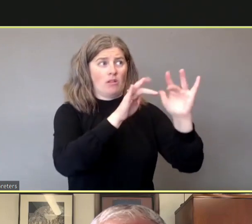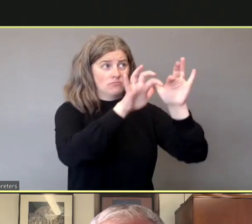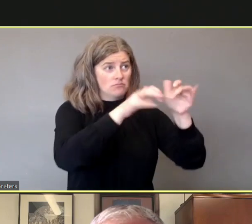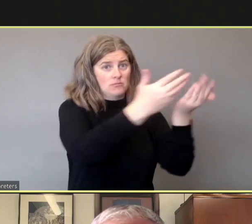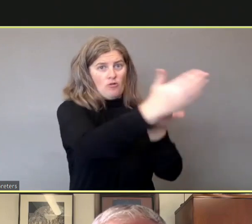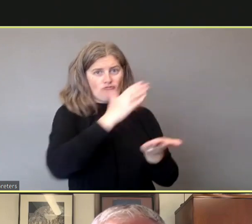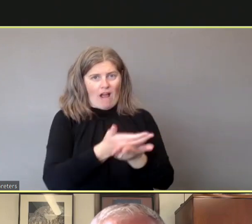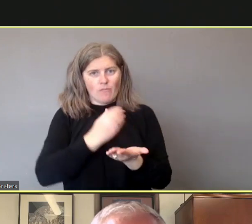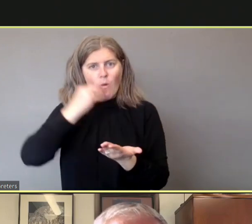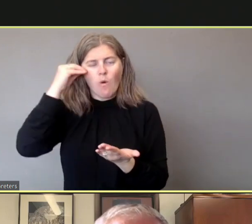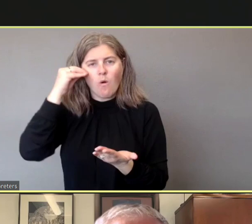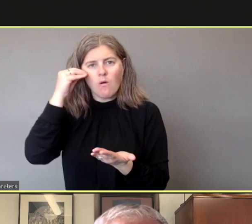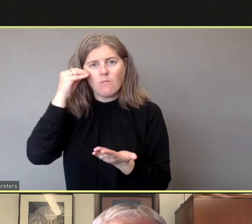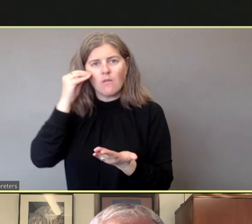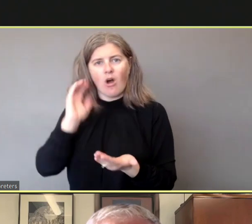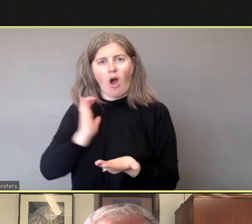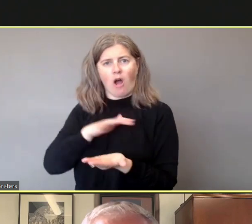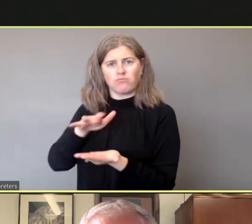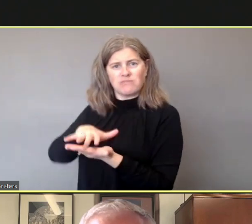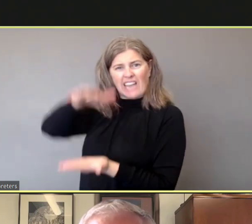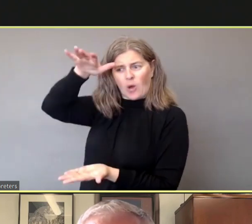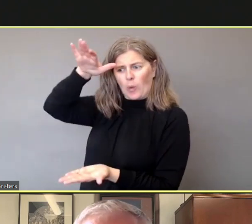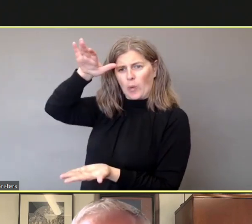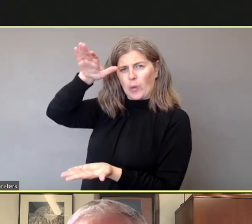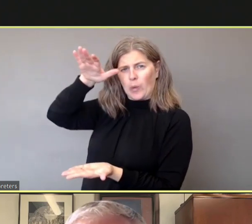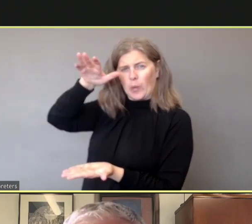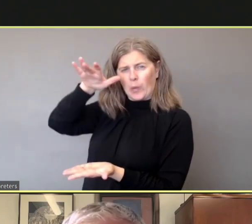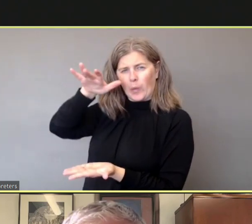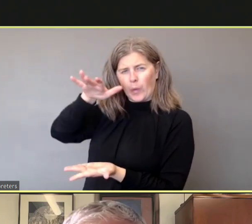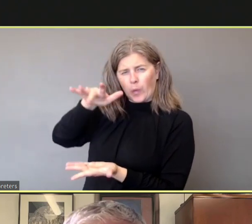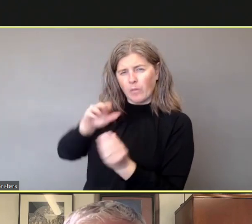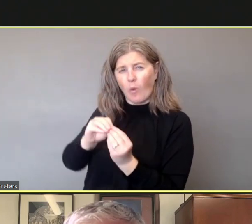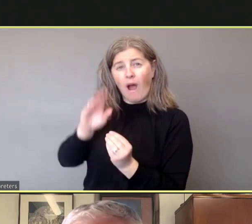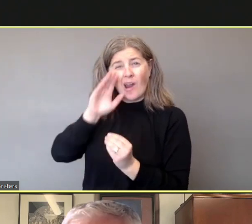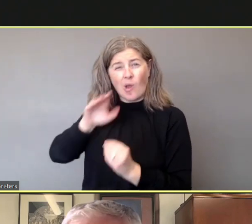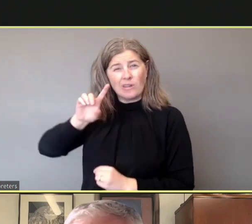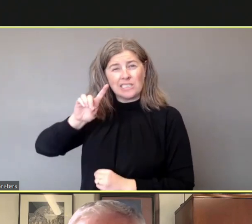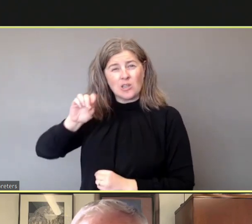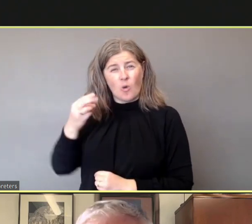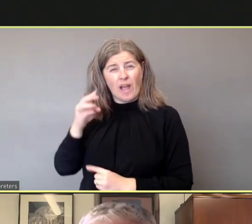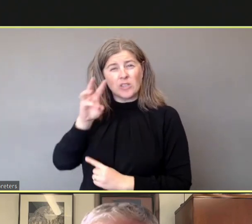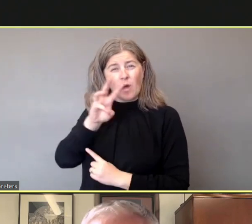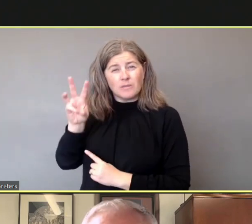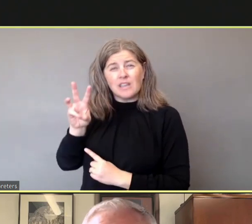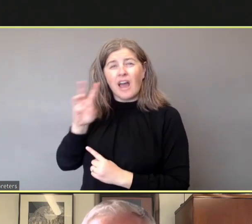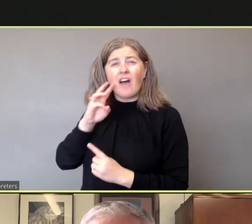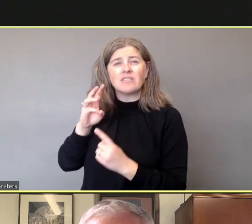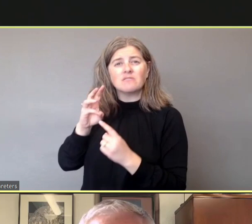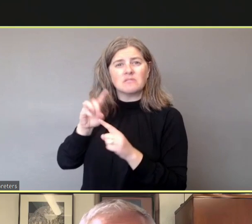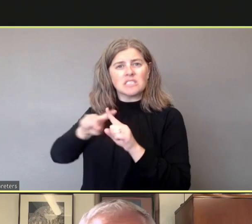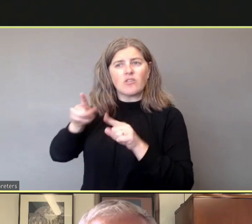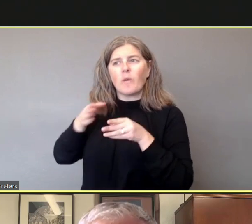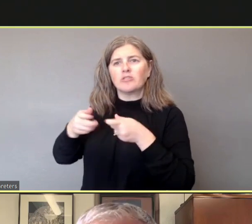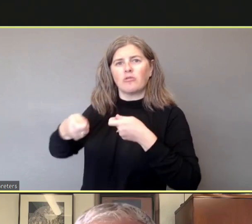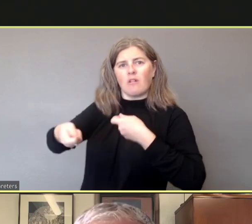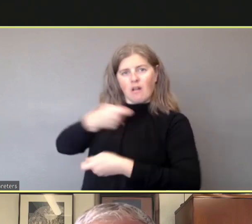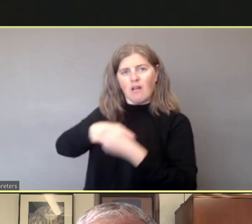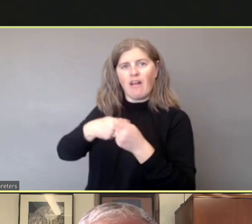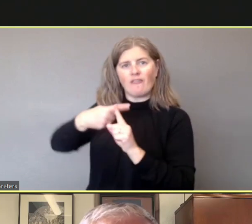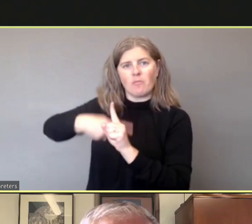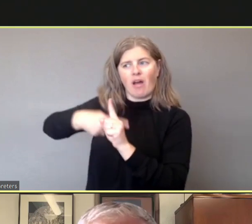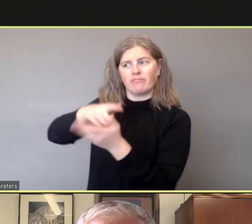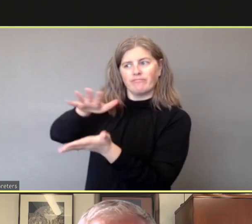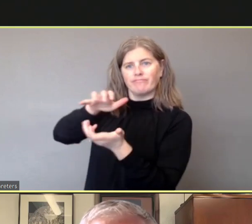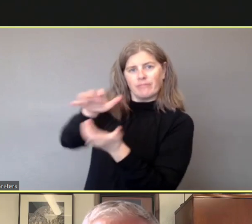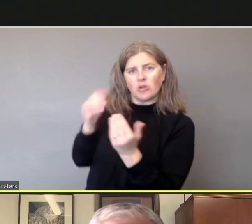online. Our stack is dwindling, but I know at the DOH website, there's ways to replenish your supply every month.